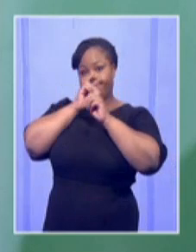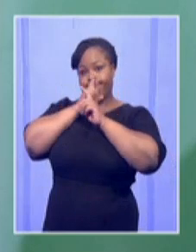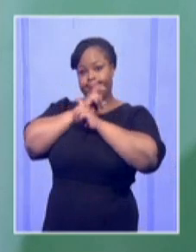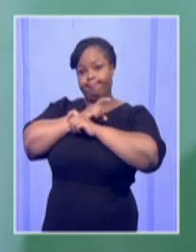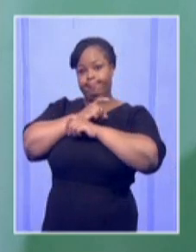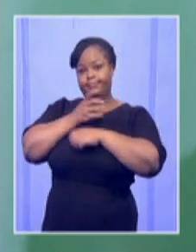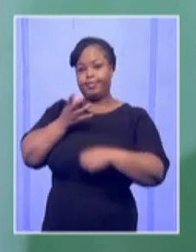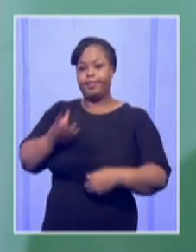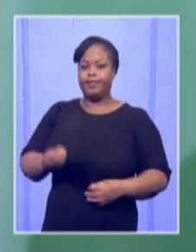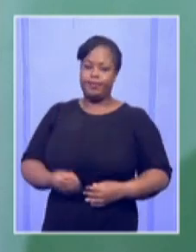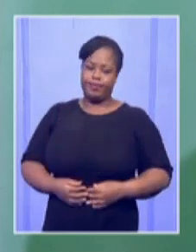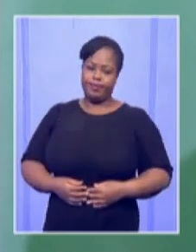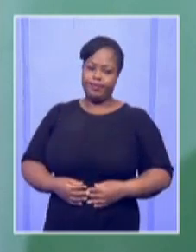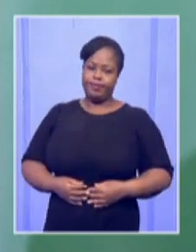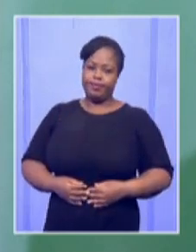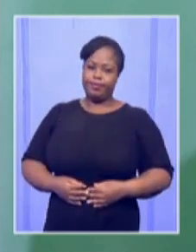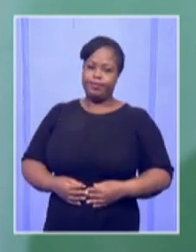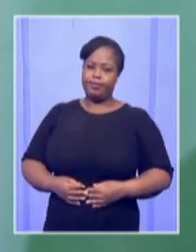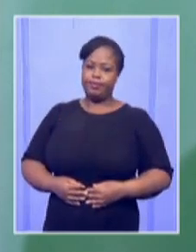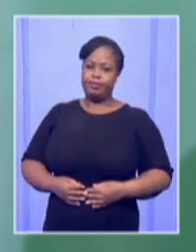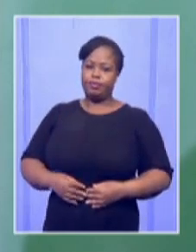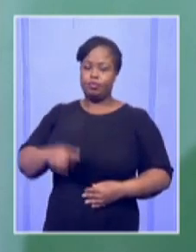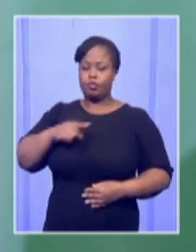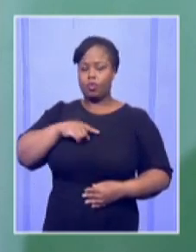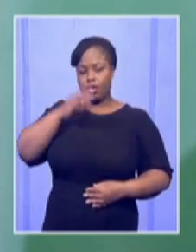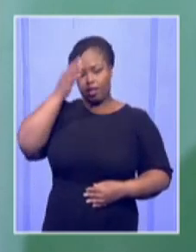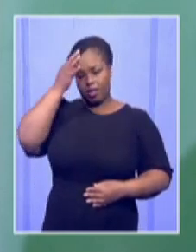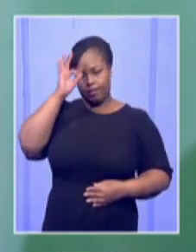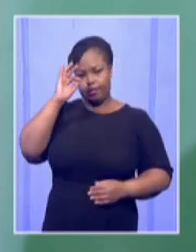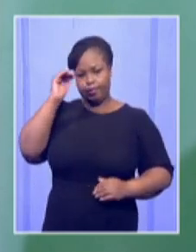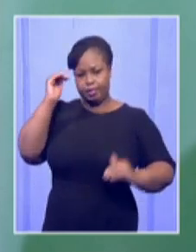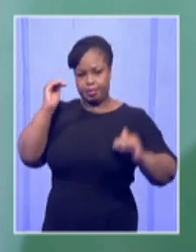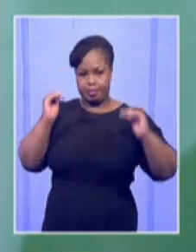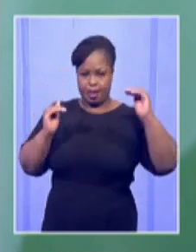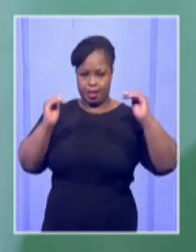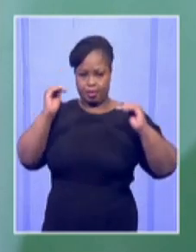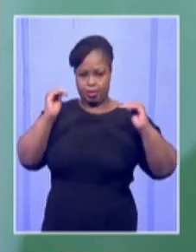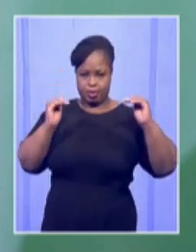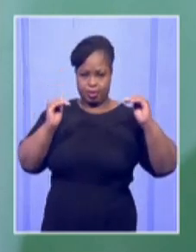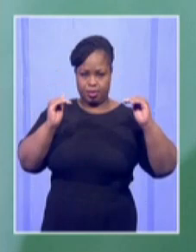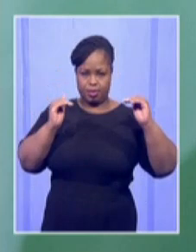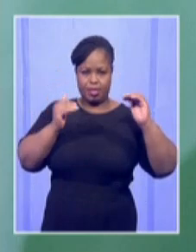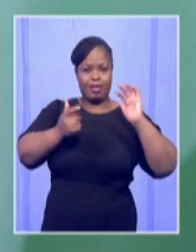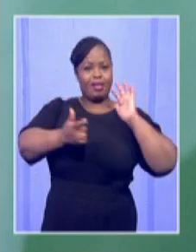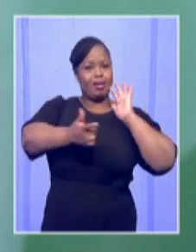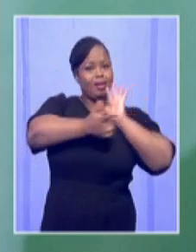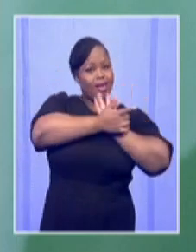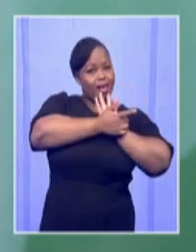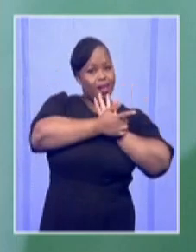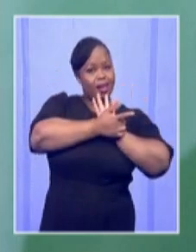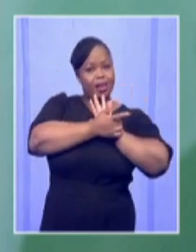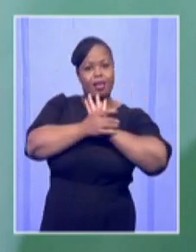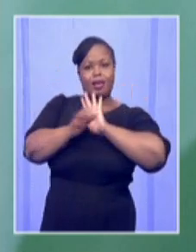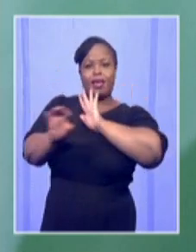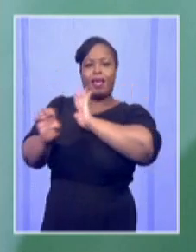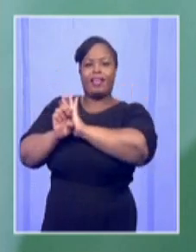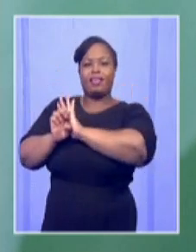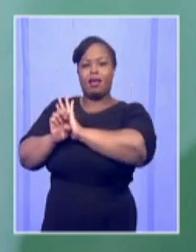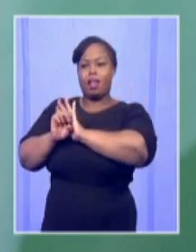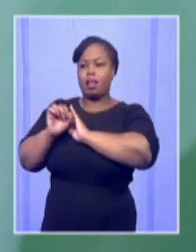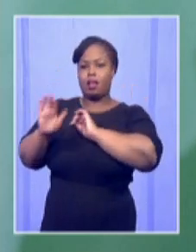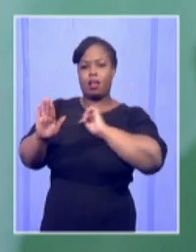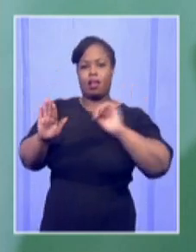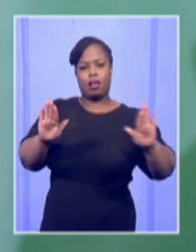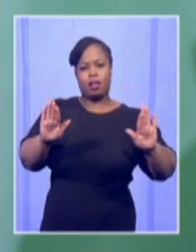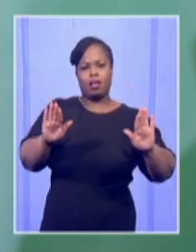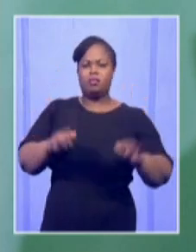that government needed to balance the legal and ethical aspects of